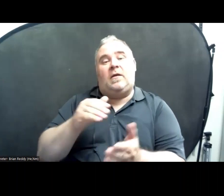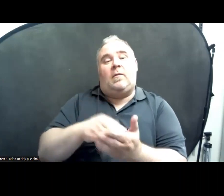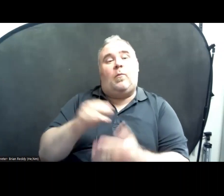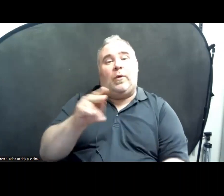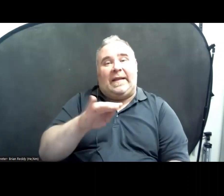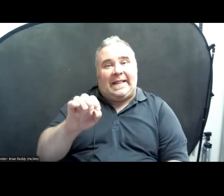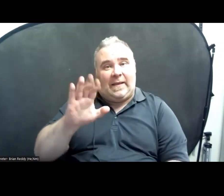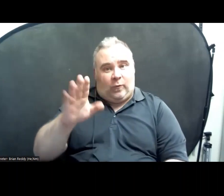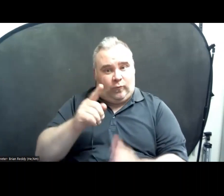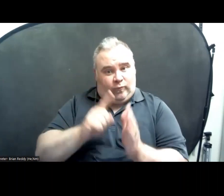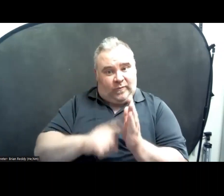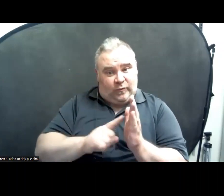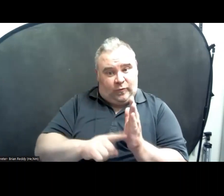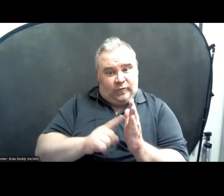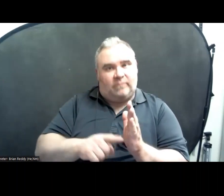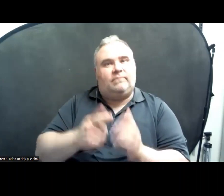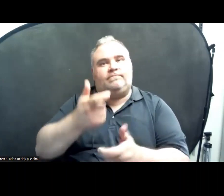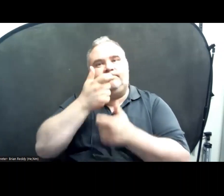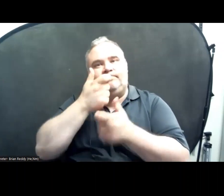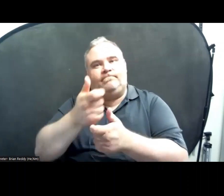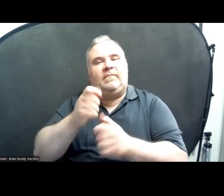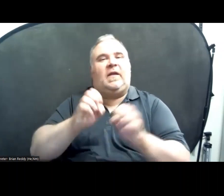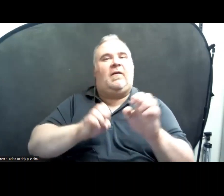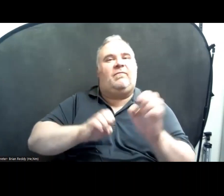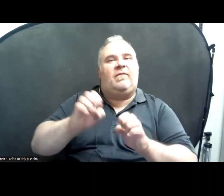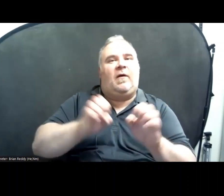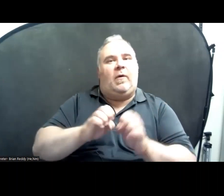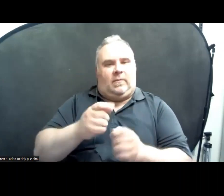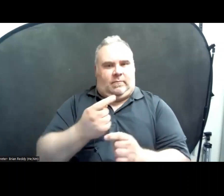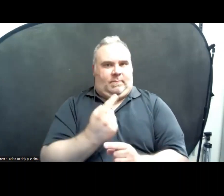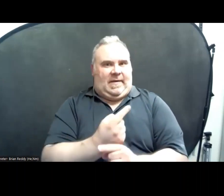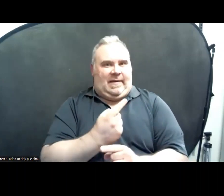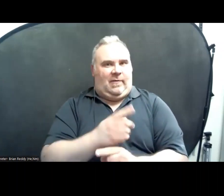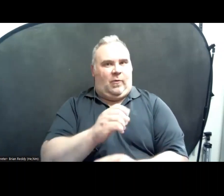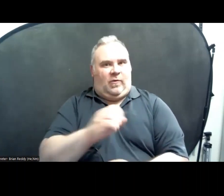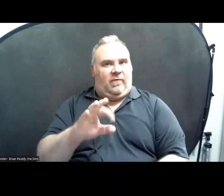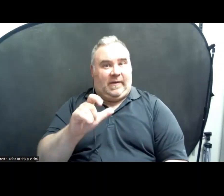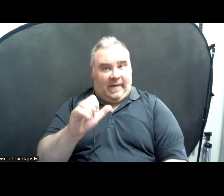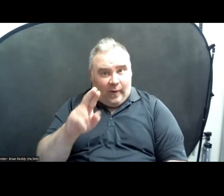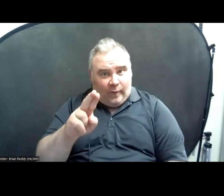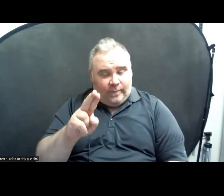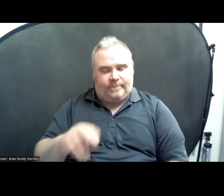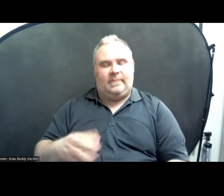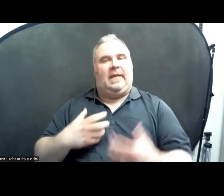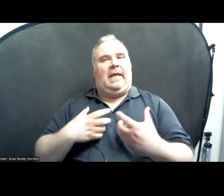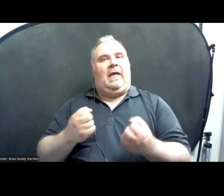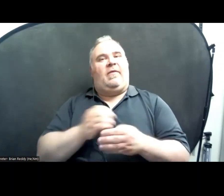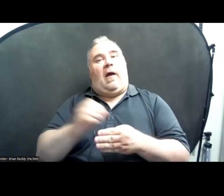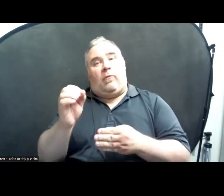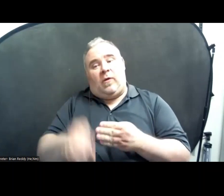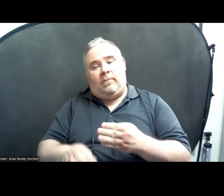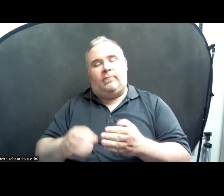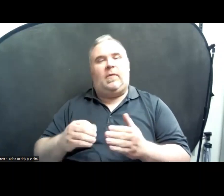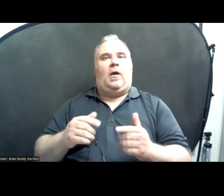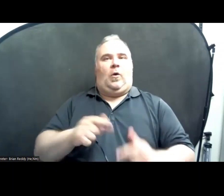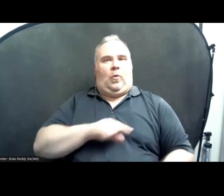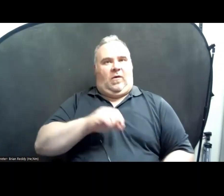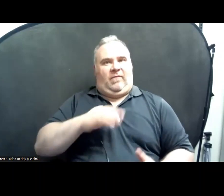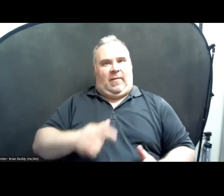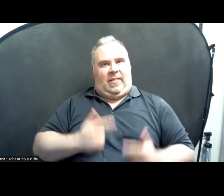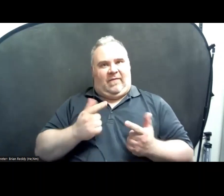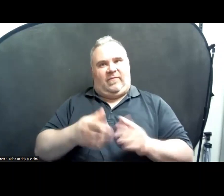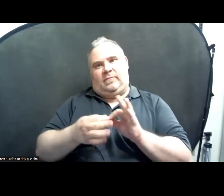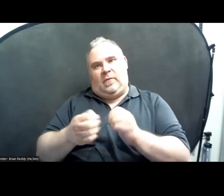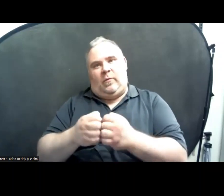Mohile's research interests include the evaluation of patterns of care, health outcomes, and quality of life related to treatment